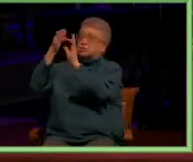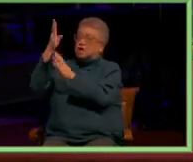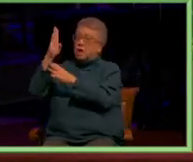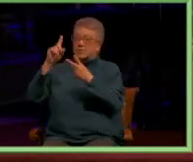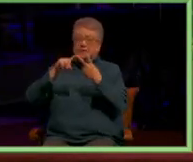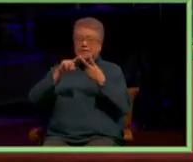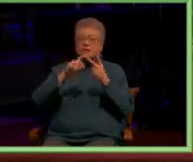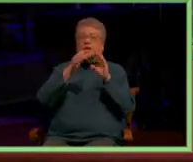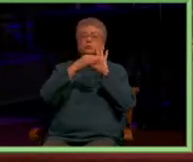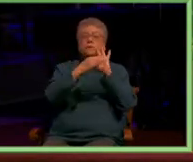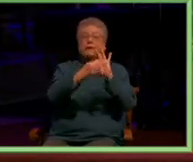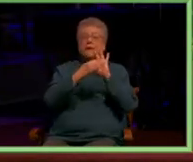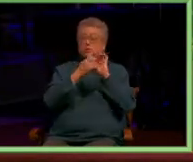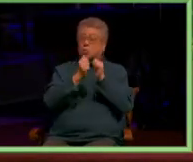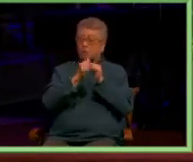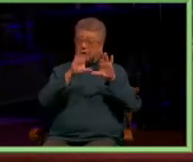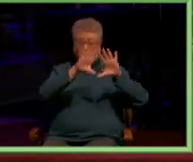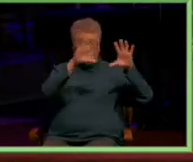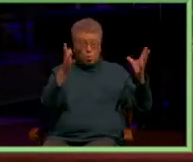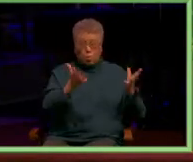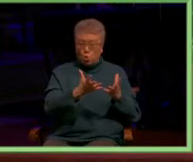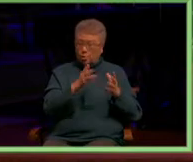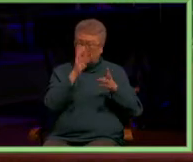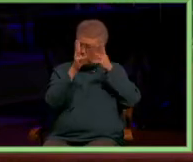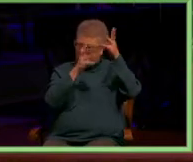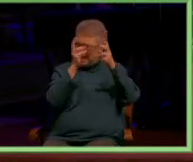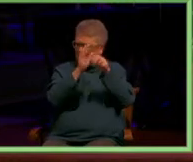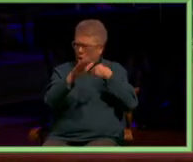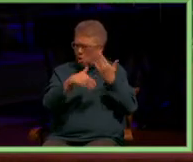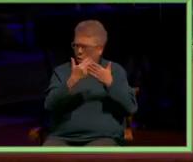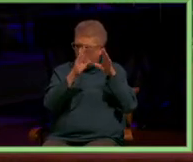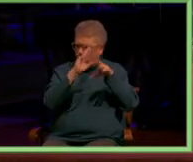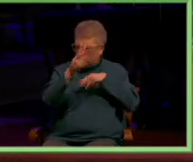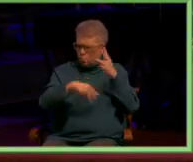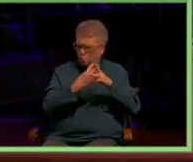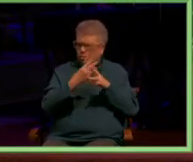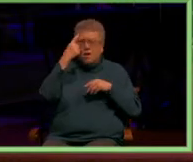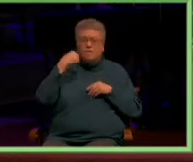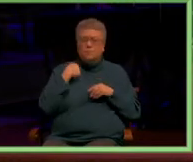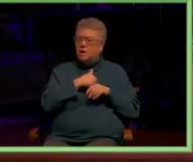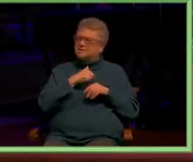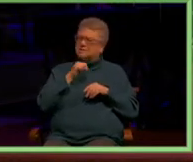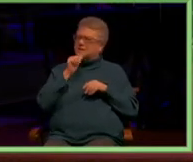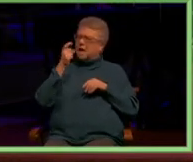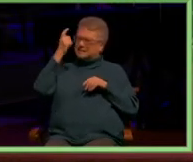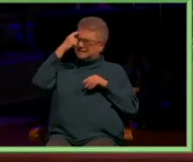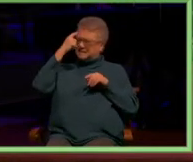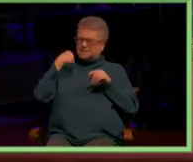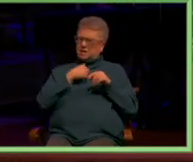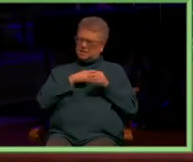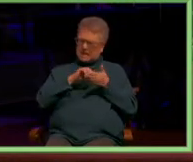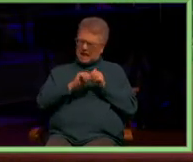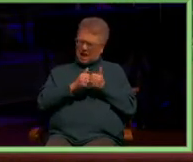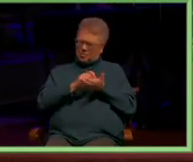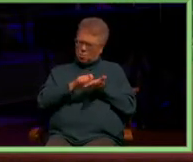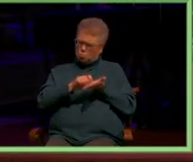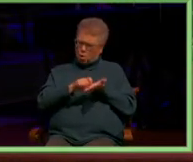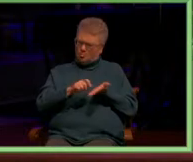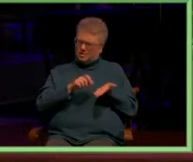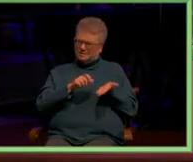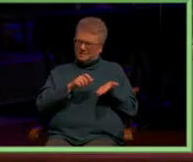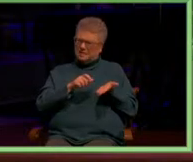is his relationship with the created world. But notice the phrasing here, because for us, it does not make sense in the way it's written. It says he is